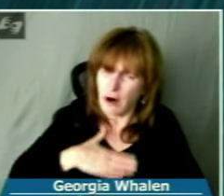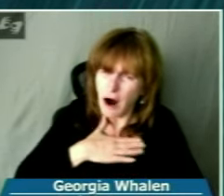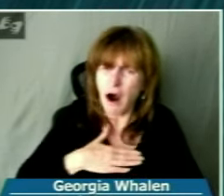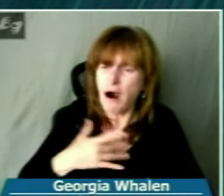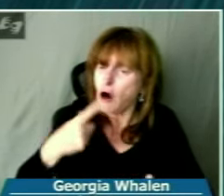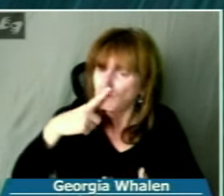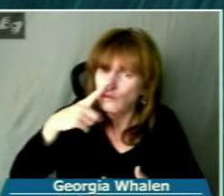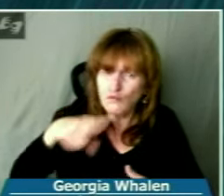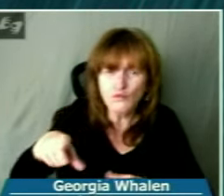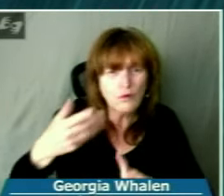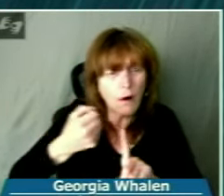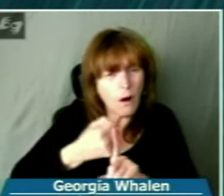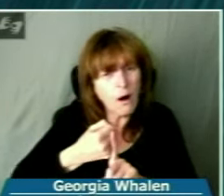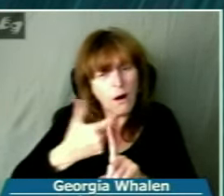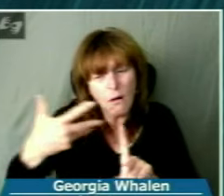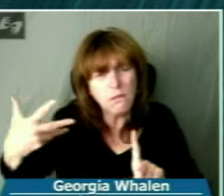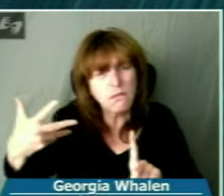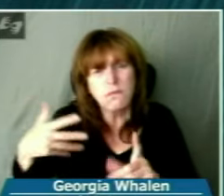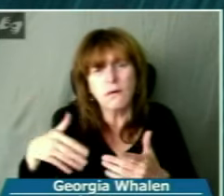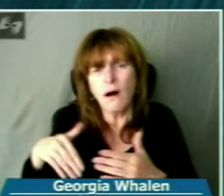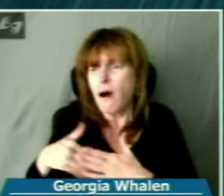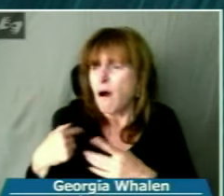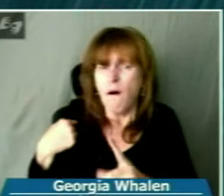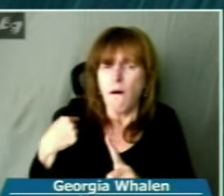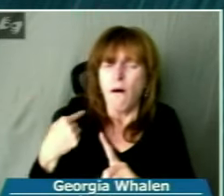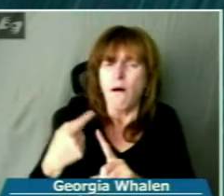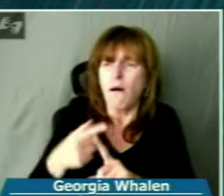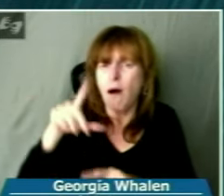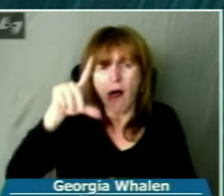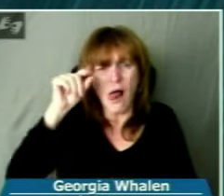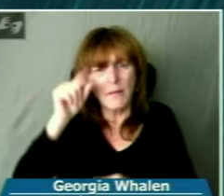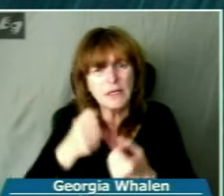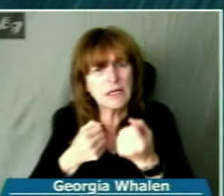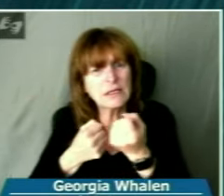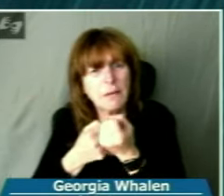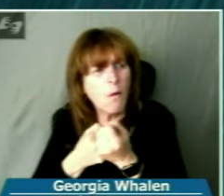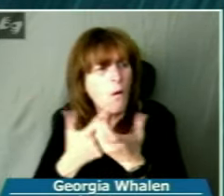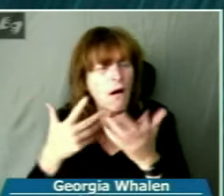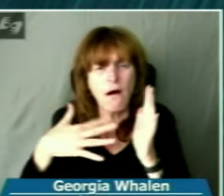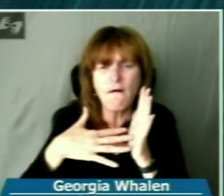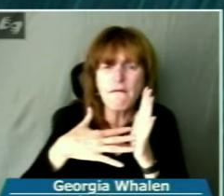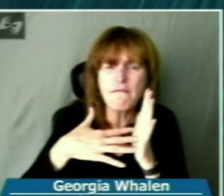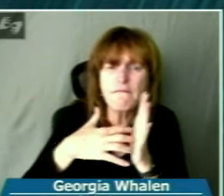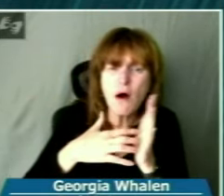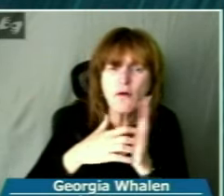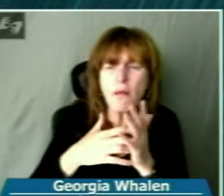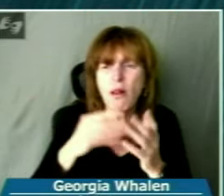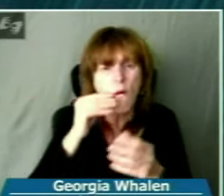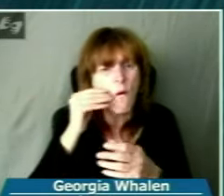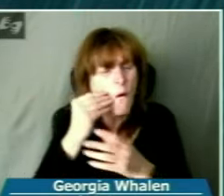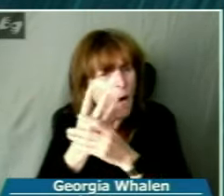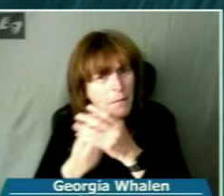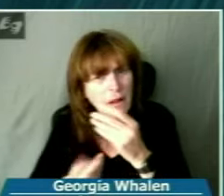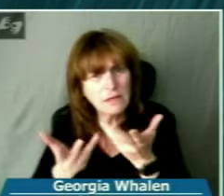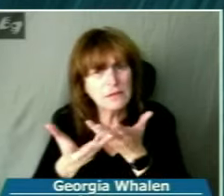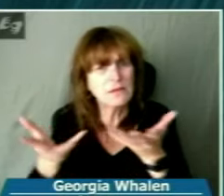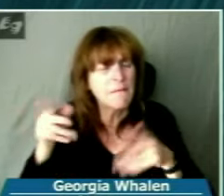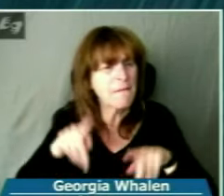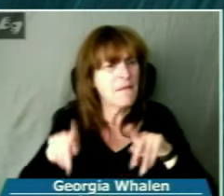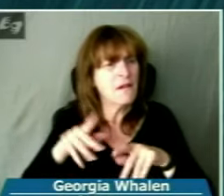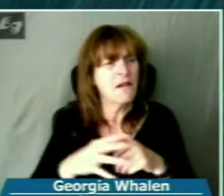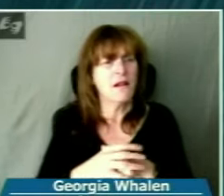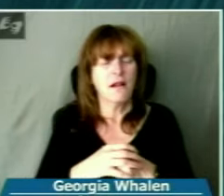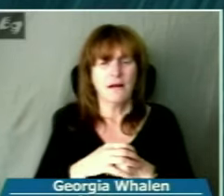city has put in place to date to help our vulnerable and homeless population. Great. Yeah, thanks, Mike. Thanks very much